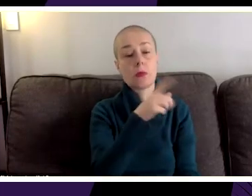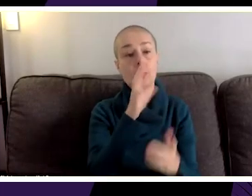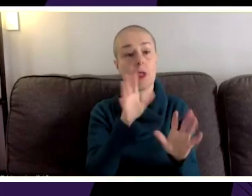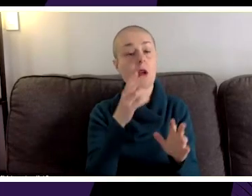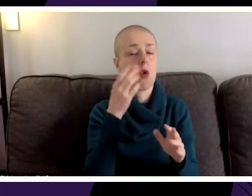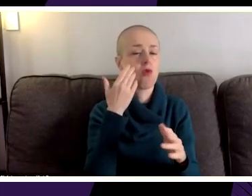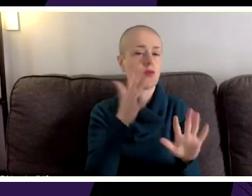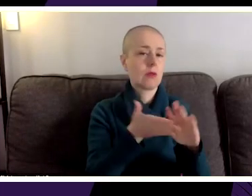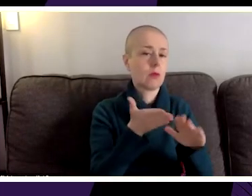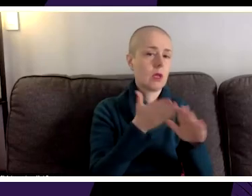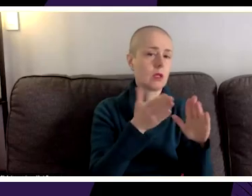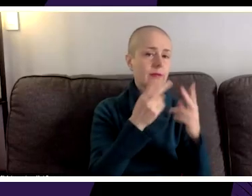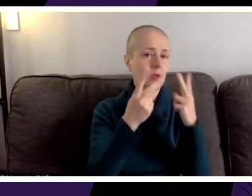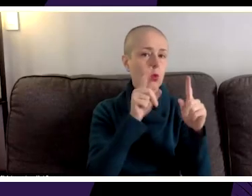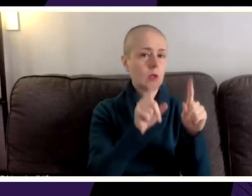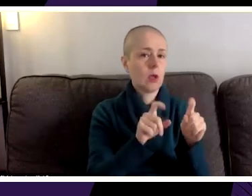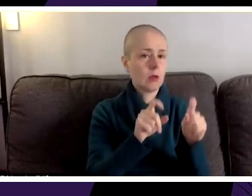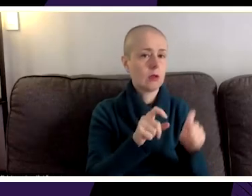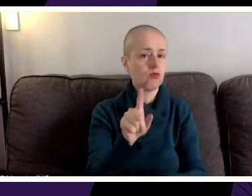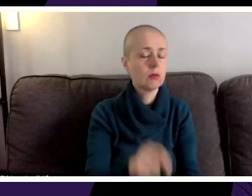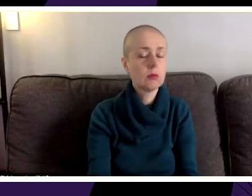tests. So